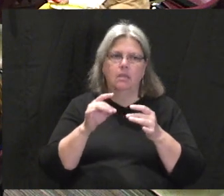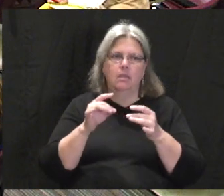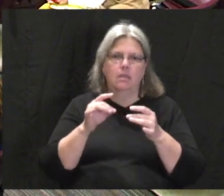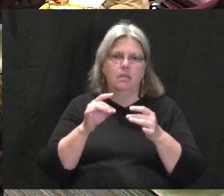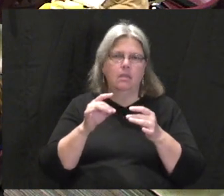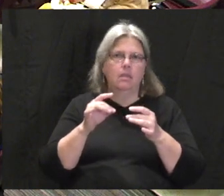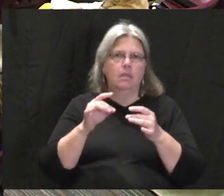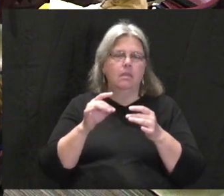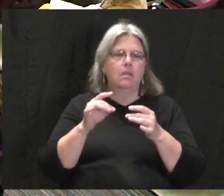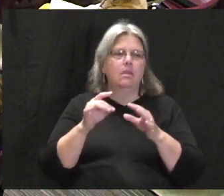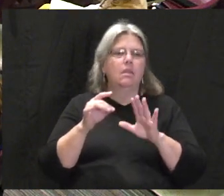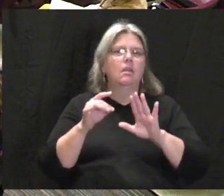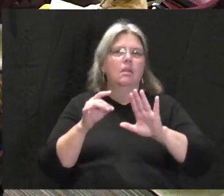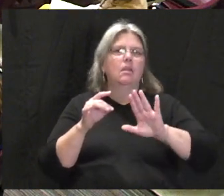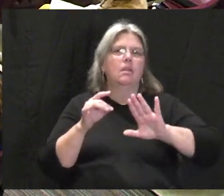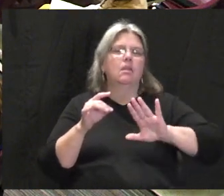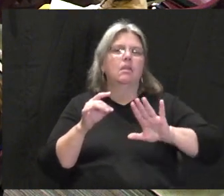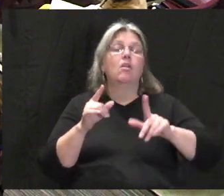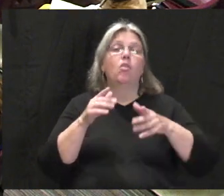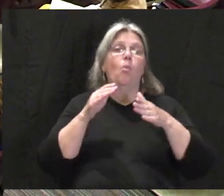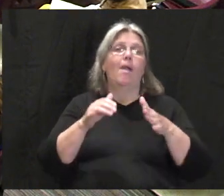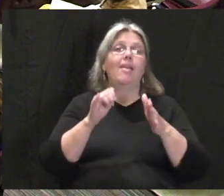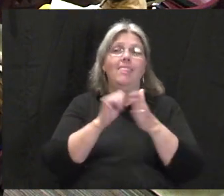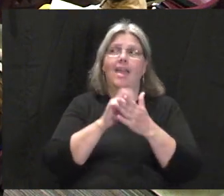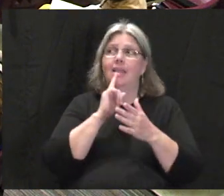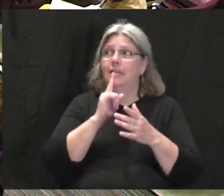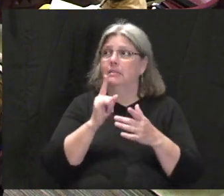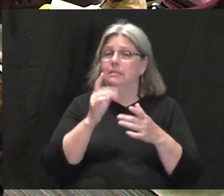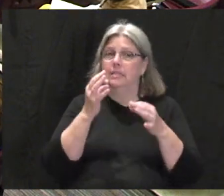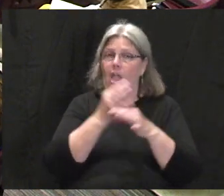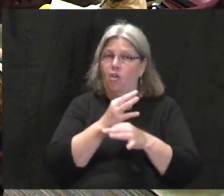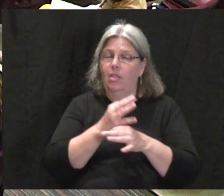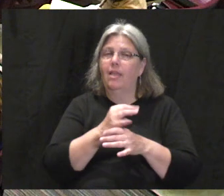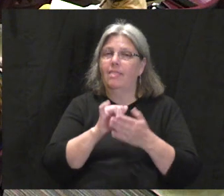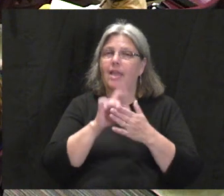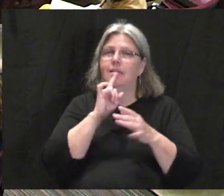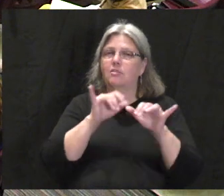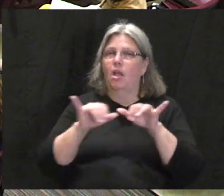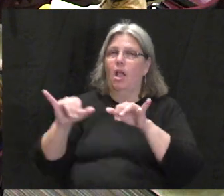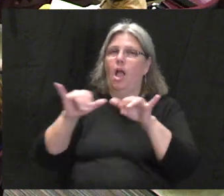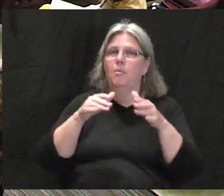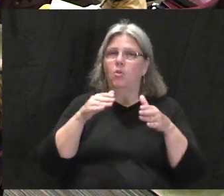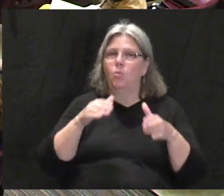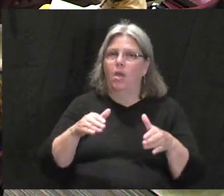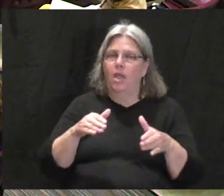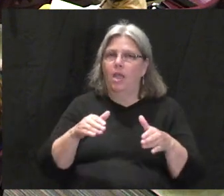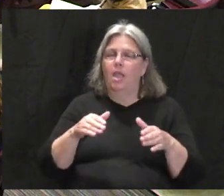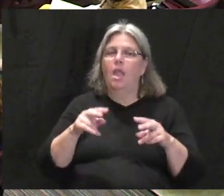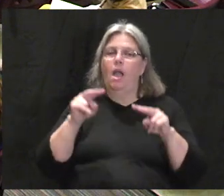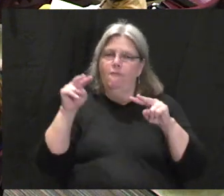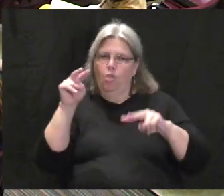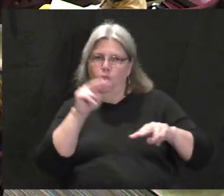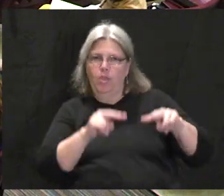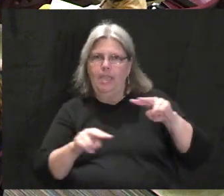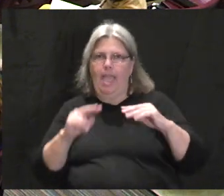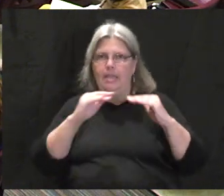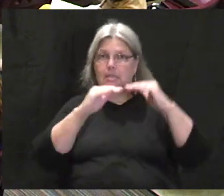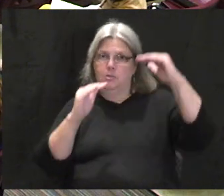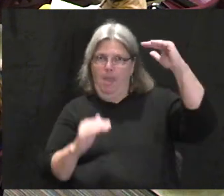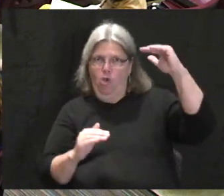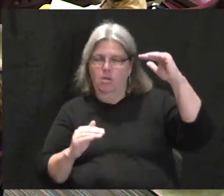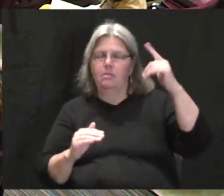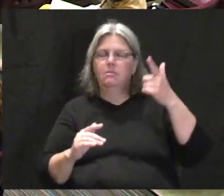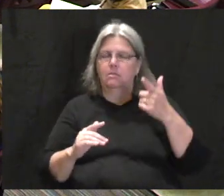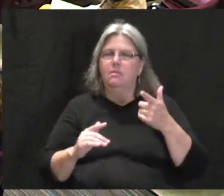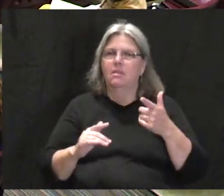the way that's calculated is, and it's kind of a common way of looking at disparities when you look at research, this kind of research.